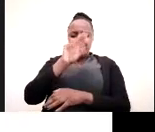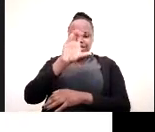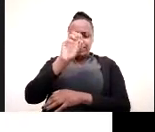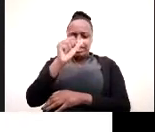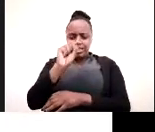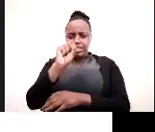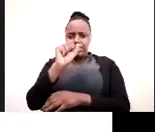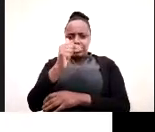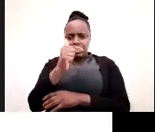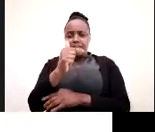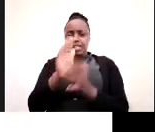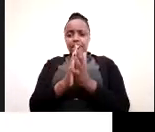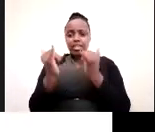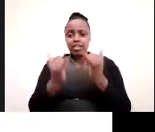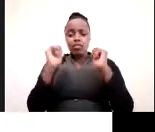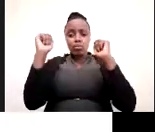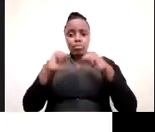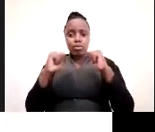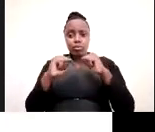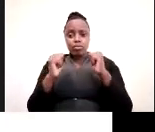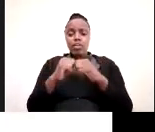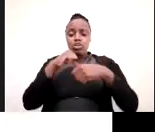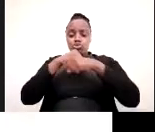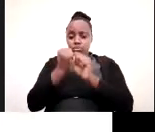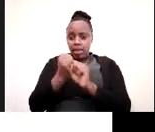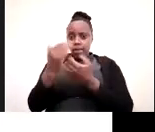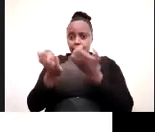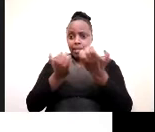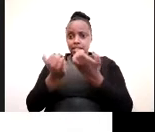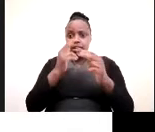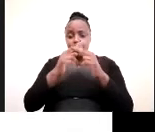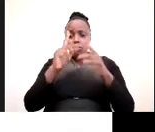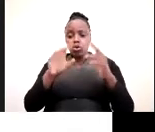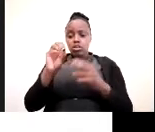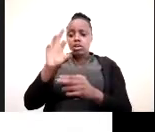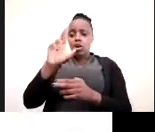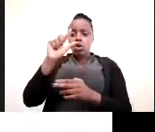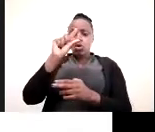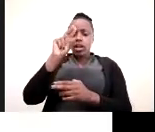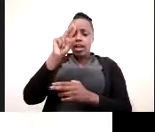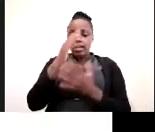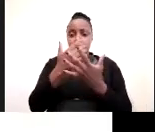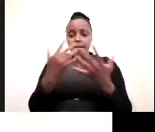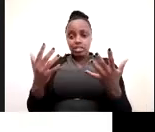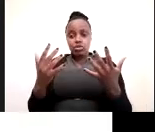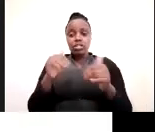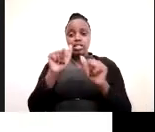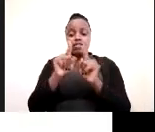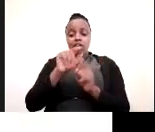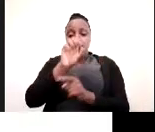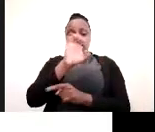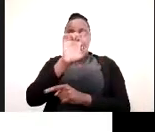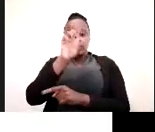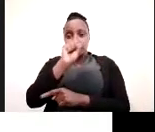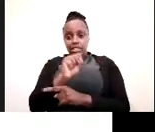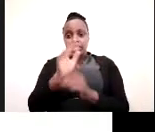the introduction of the possibility to commercialize what we call the organic heterogeneous material. So seeds, genetic material, which